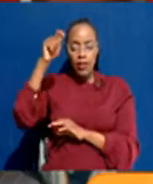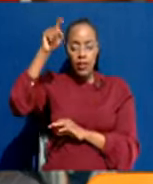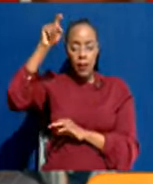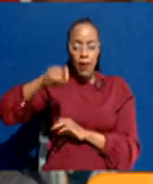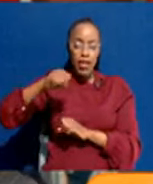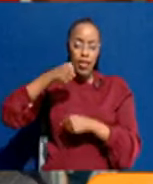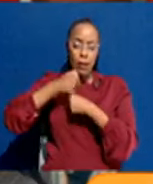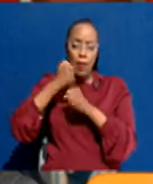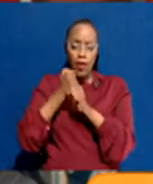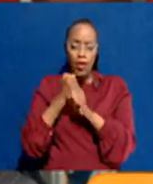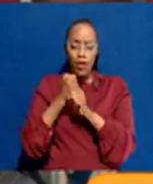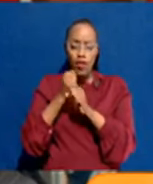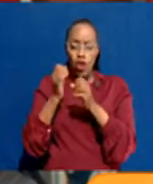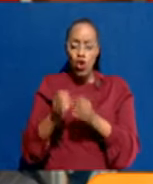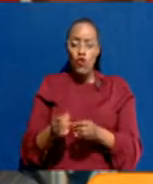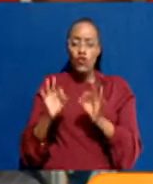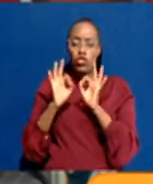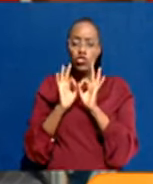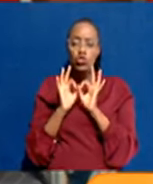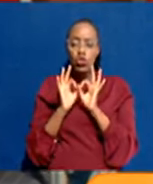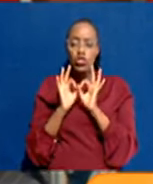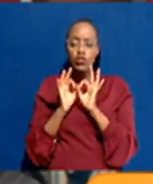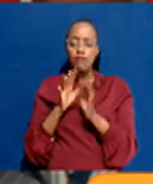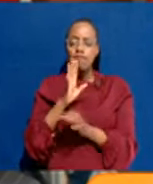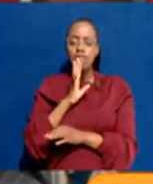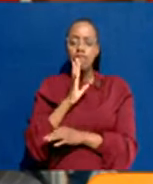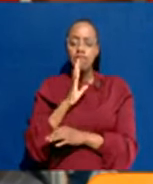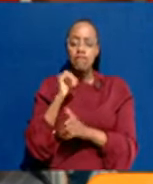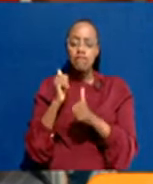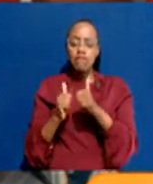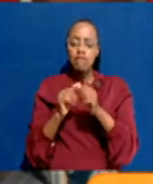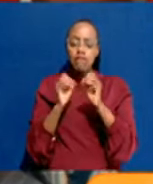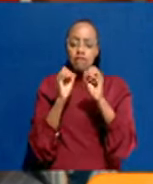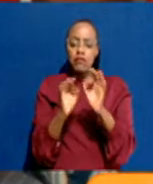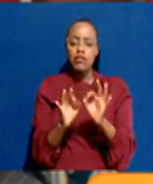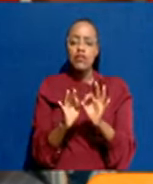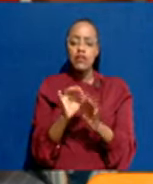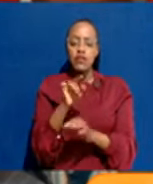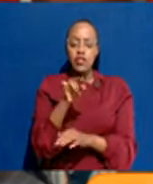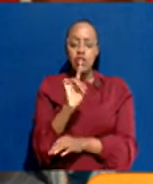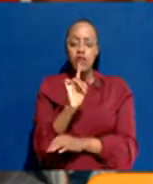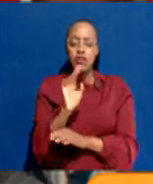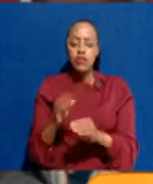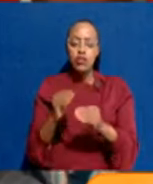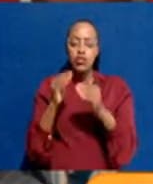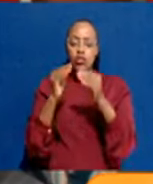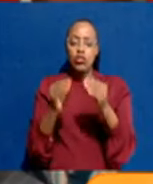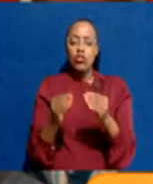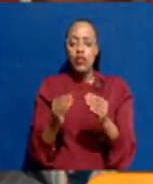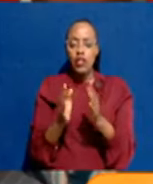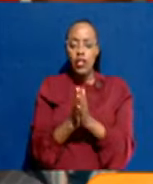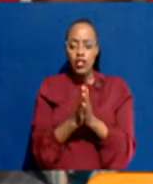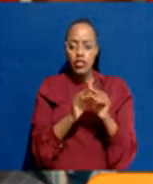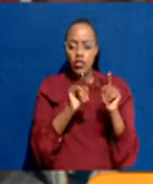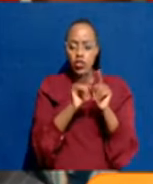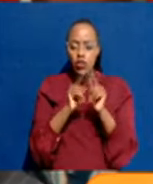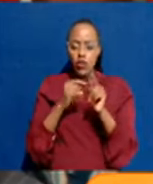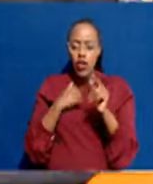make an official statement, which is issued formally and also